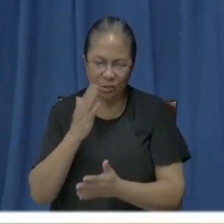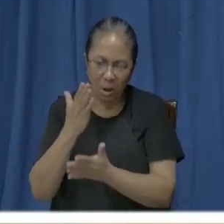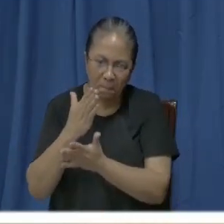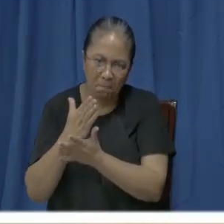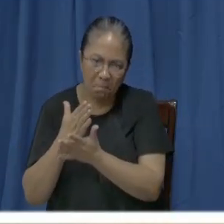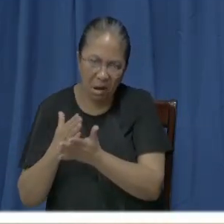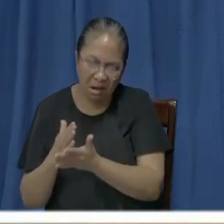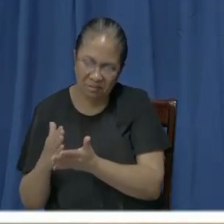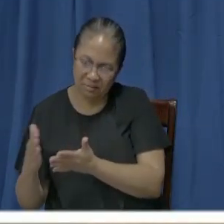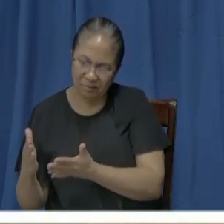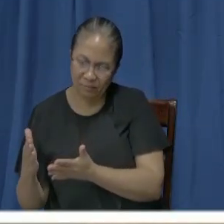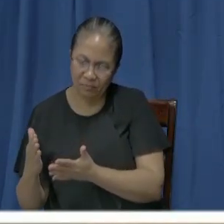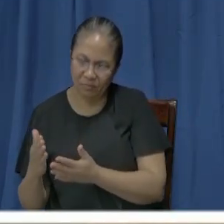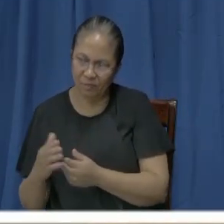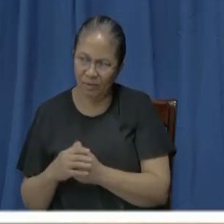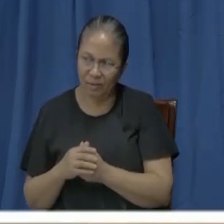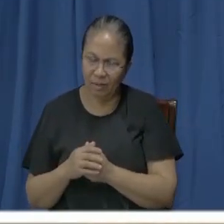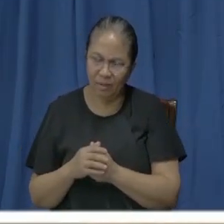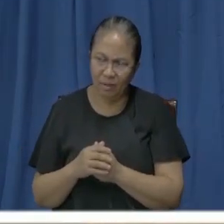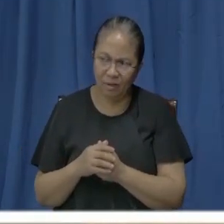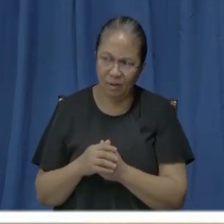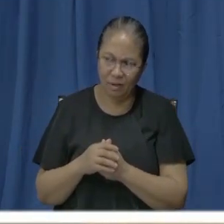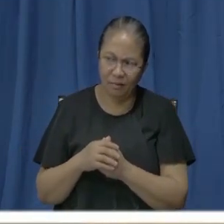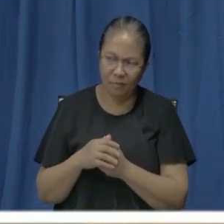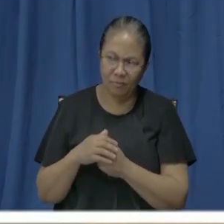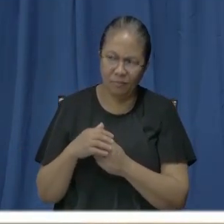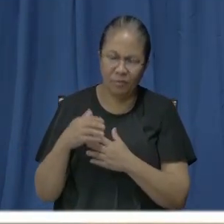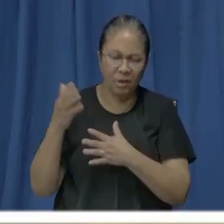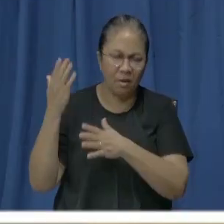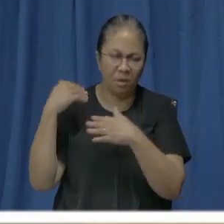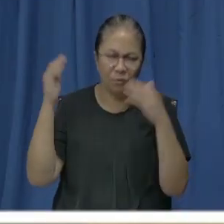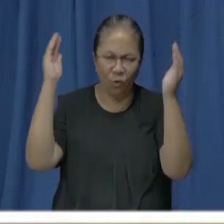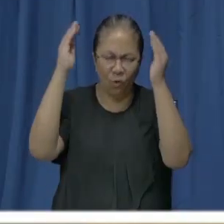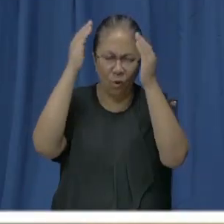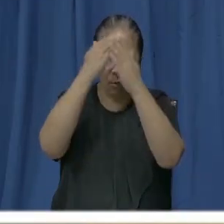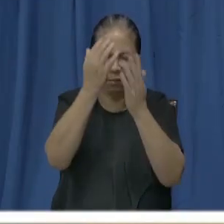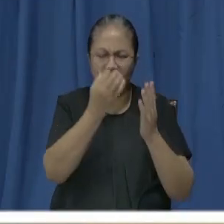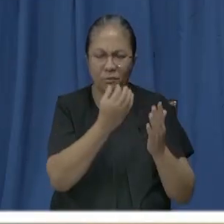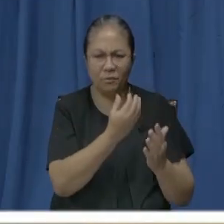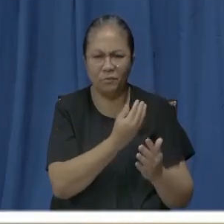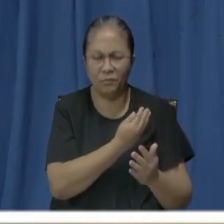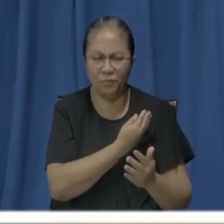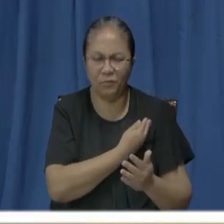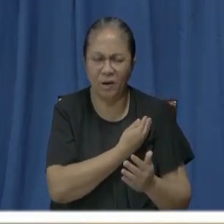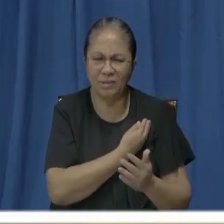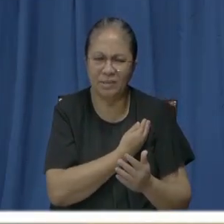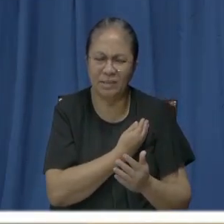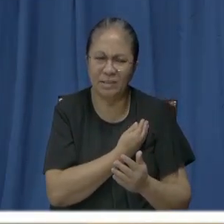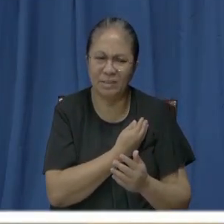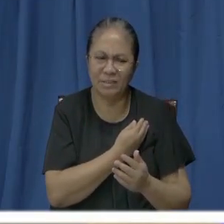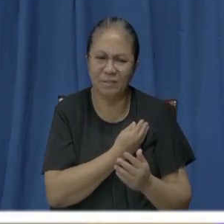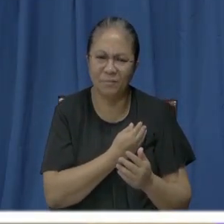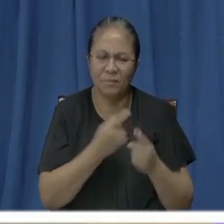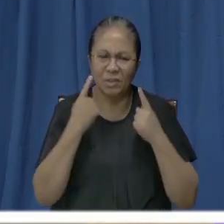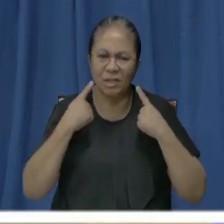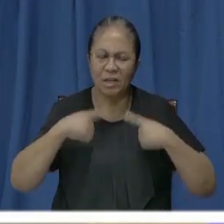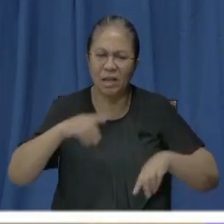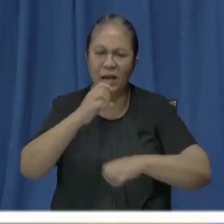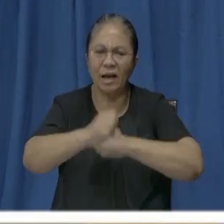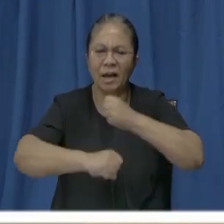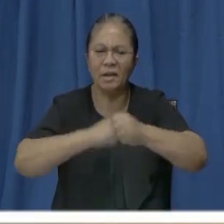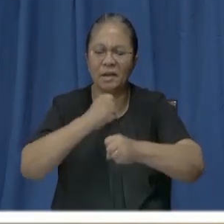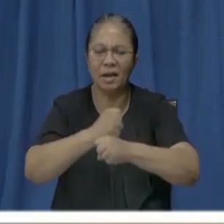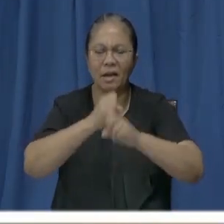Pope Francis came and issued a year of mercy, it was surprising for many people.